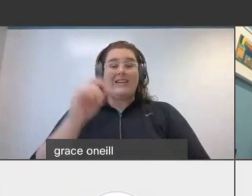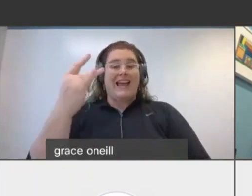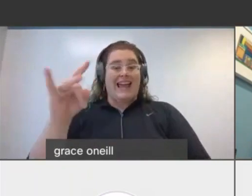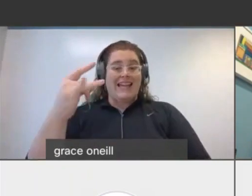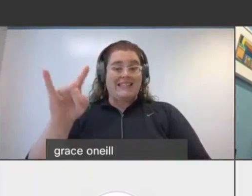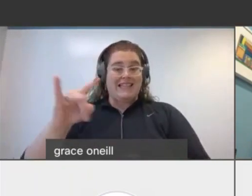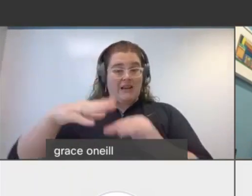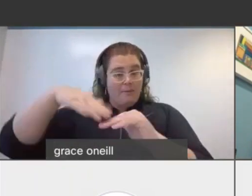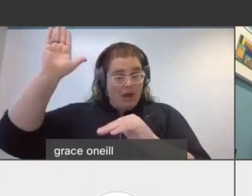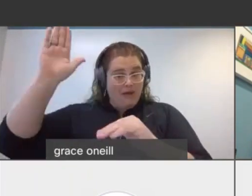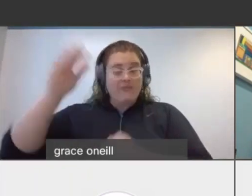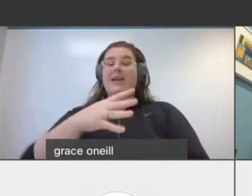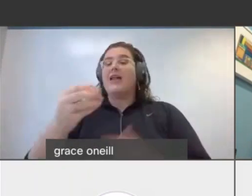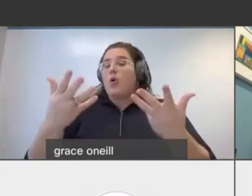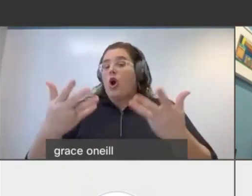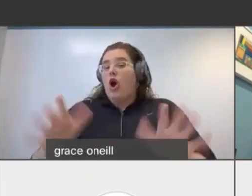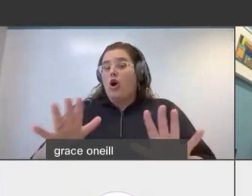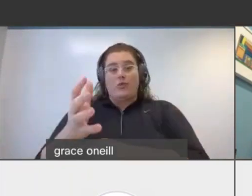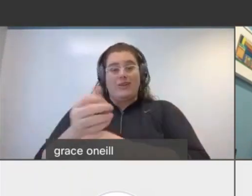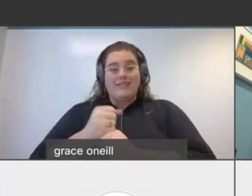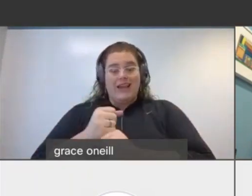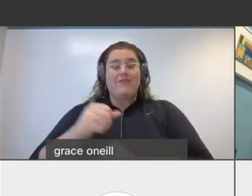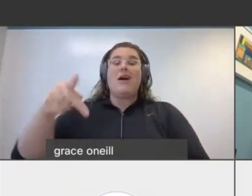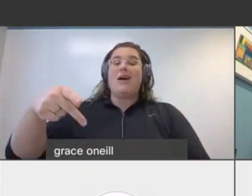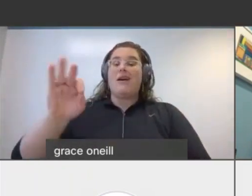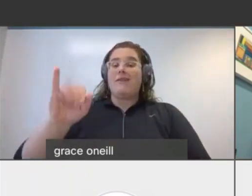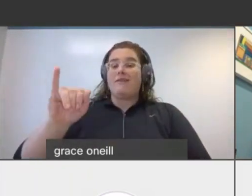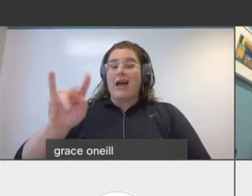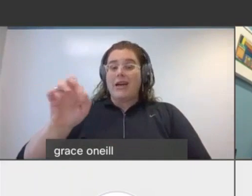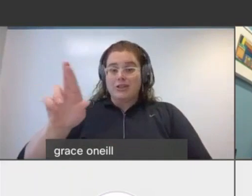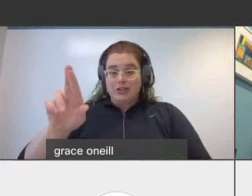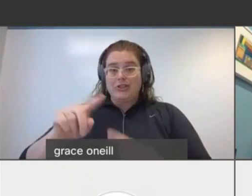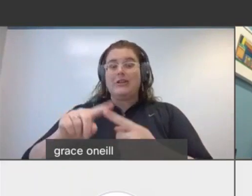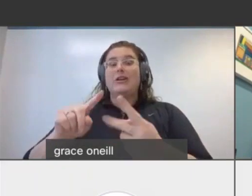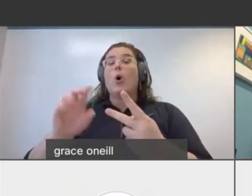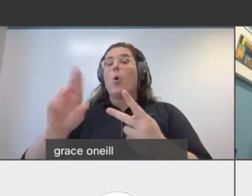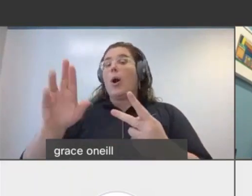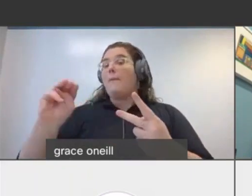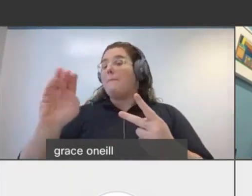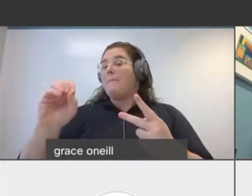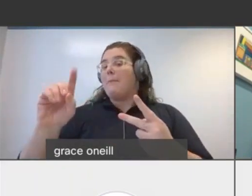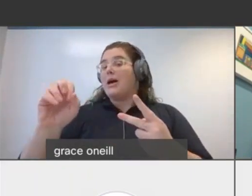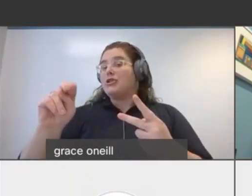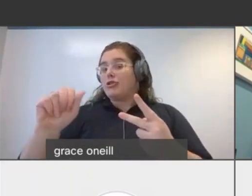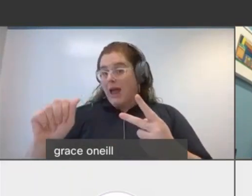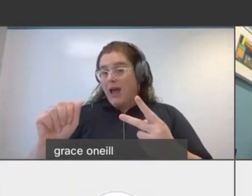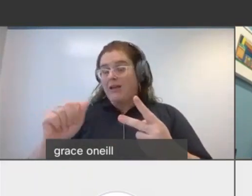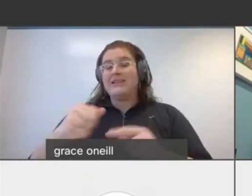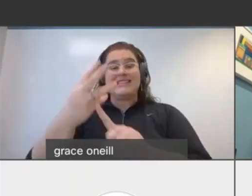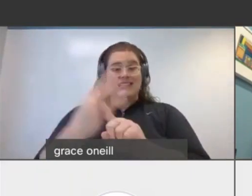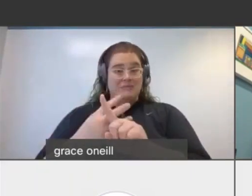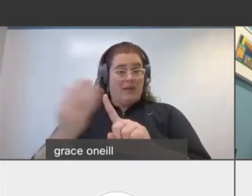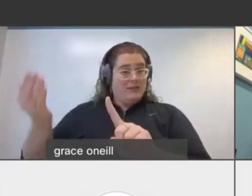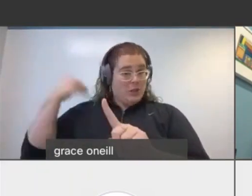and received a Pfizer or Moderna vaccine at least 6 months ago, then you